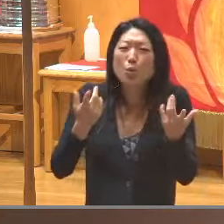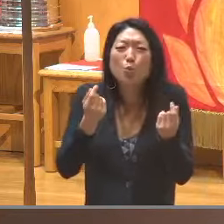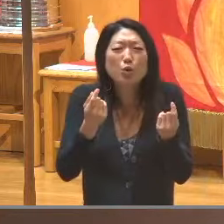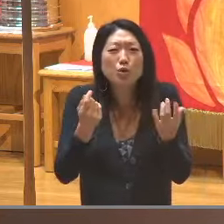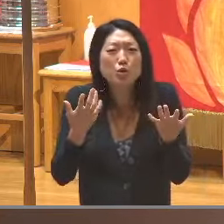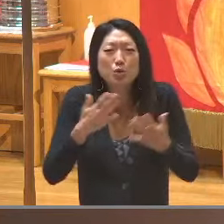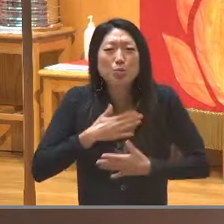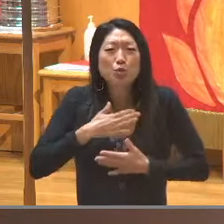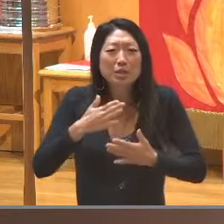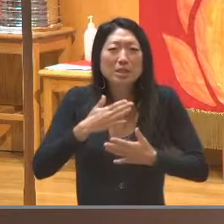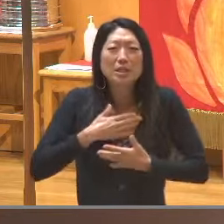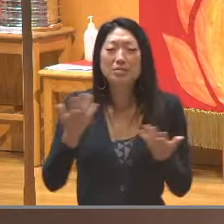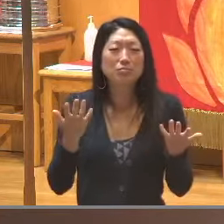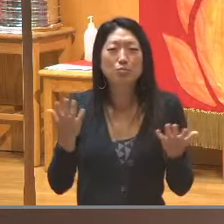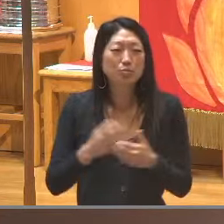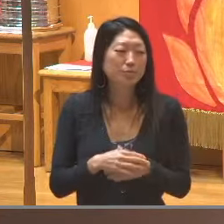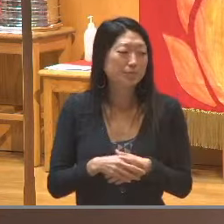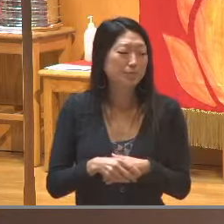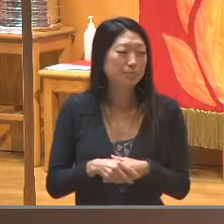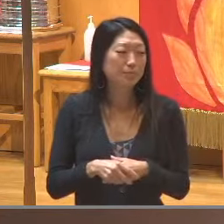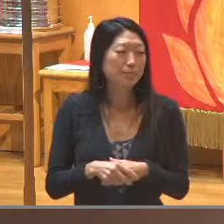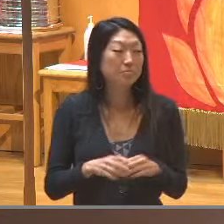to do?